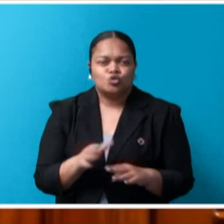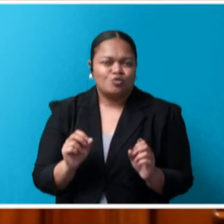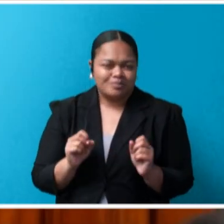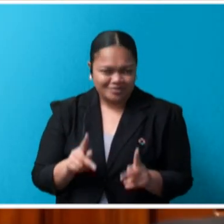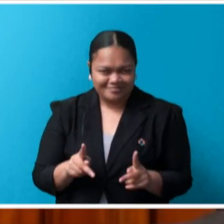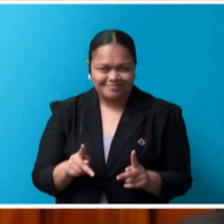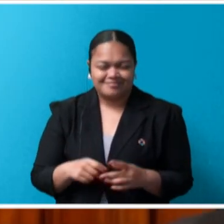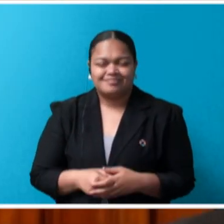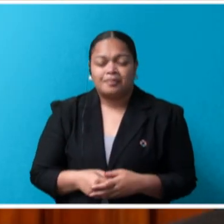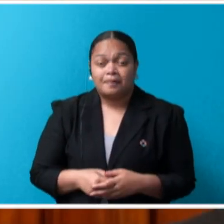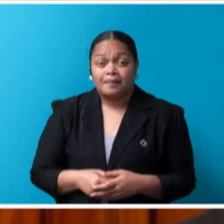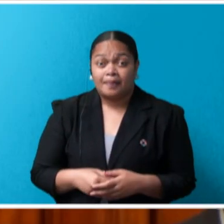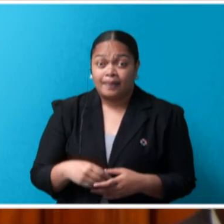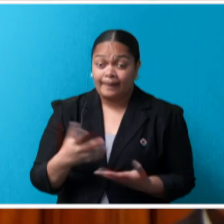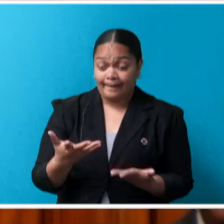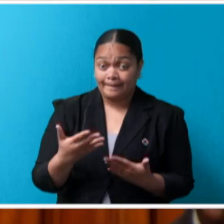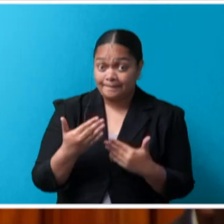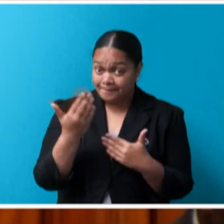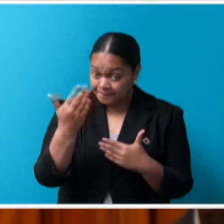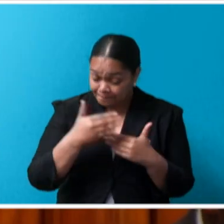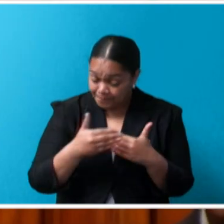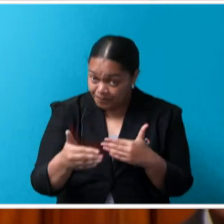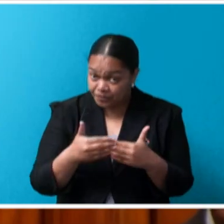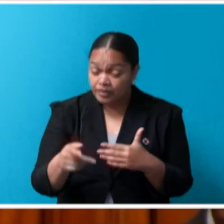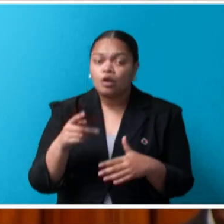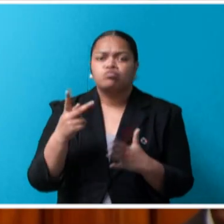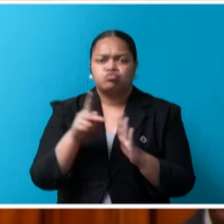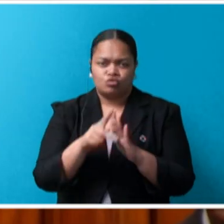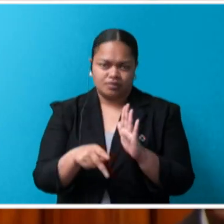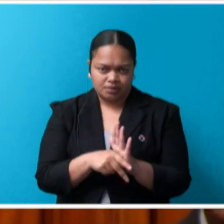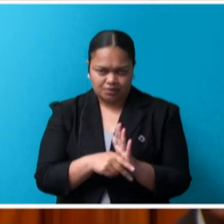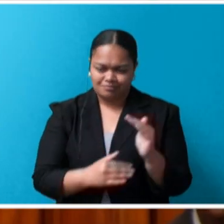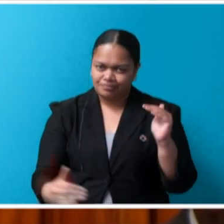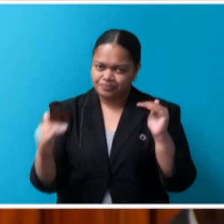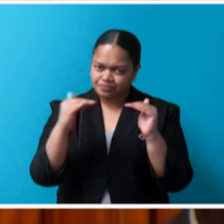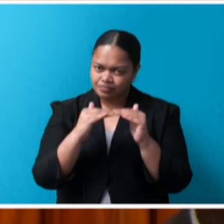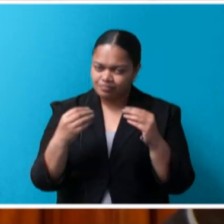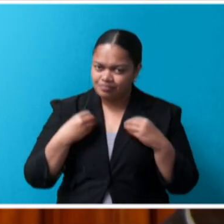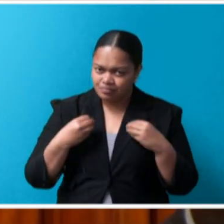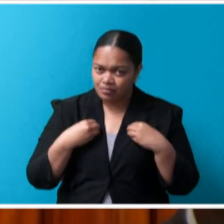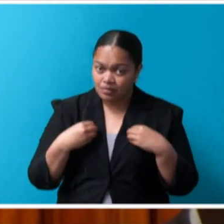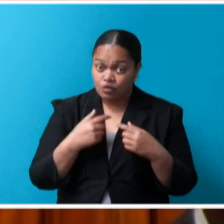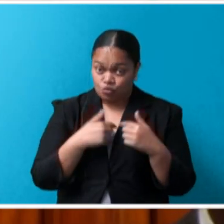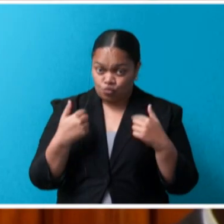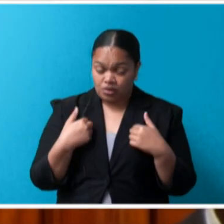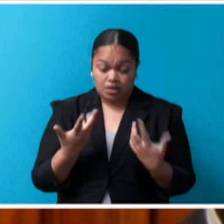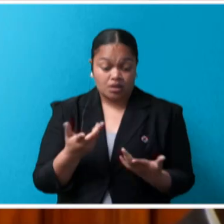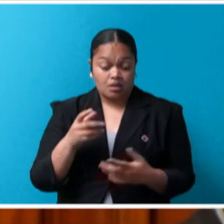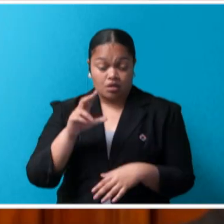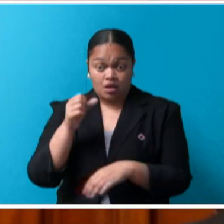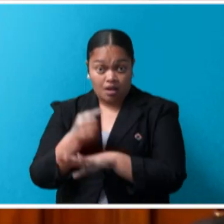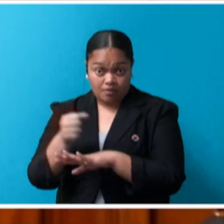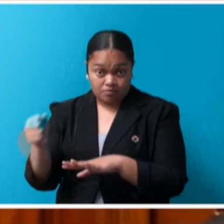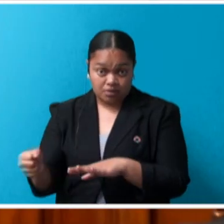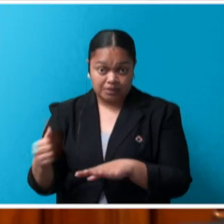sir, in short, the ministry is where policy meets enterprise. We are the bridge between the government's ambition and the